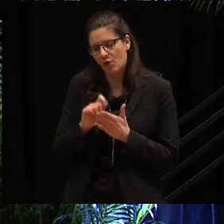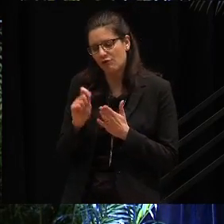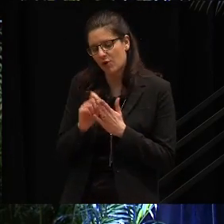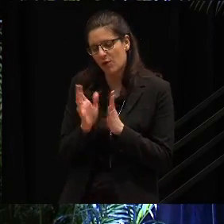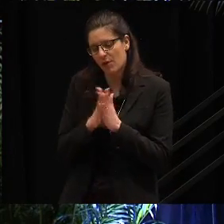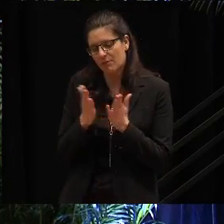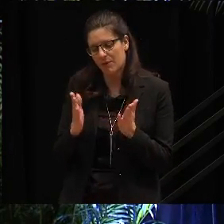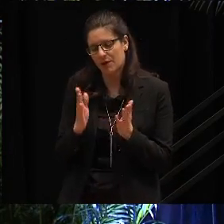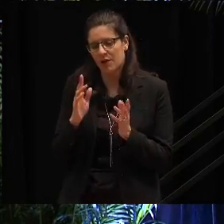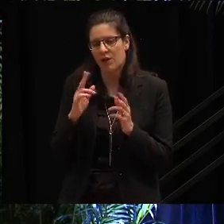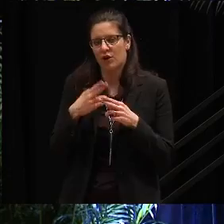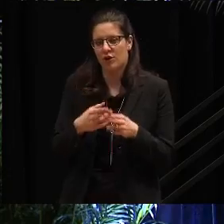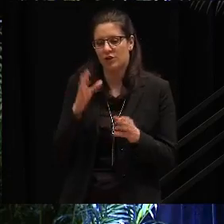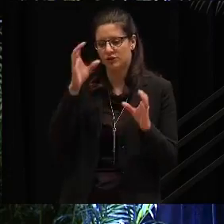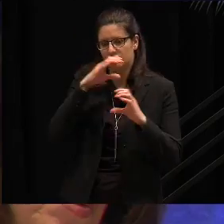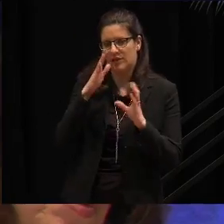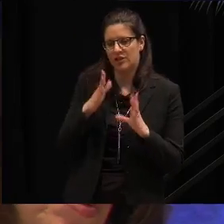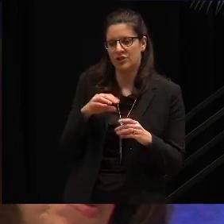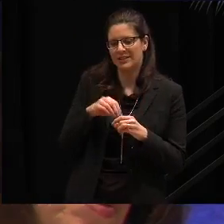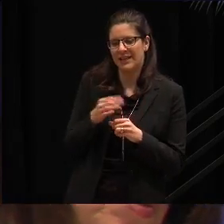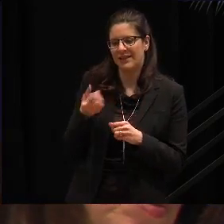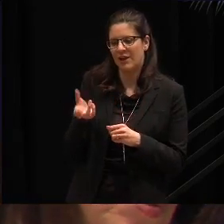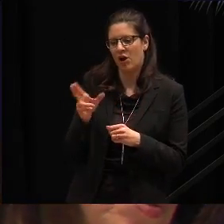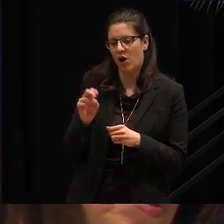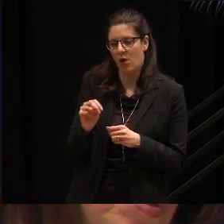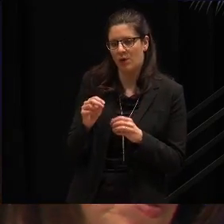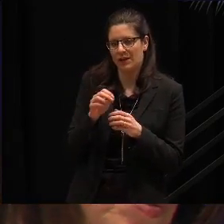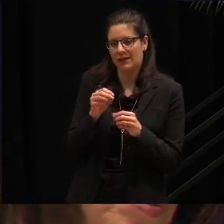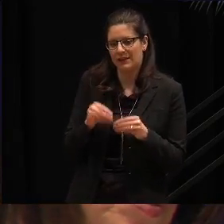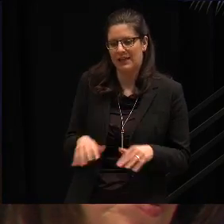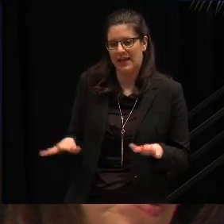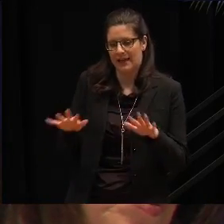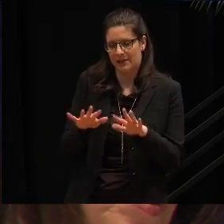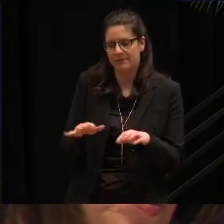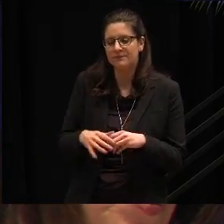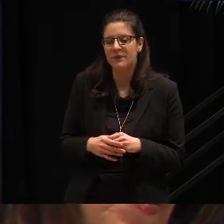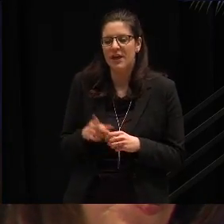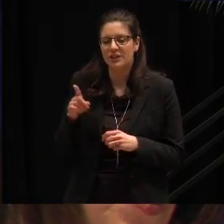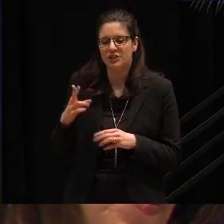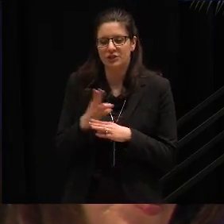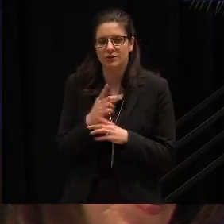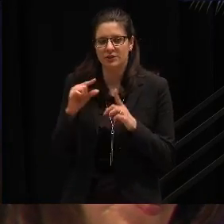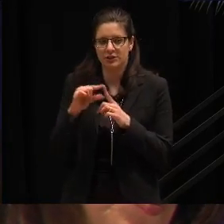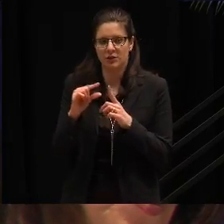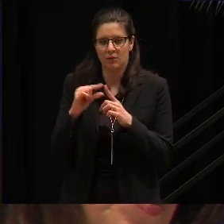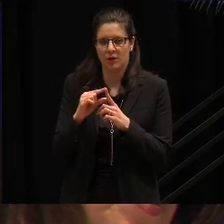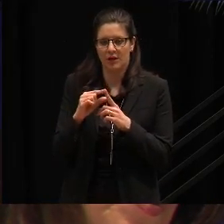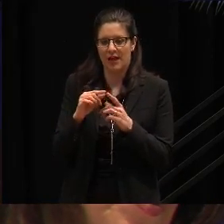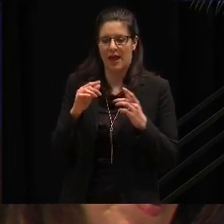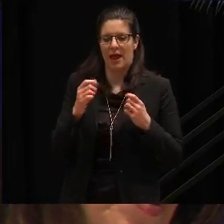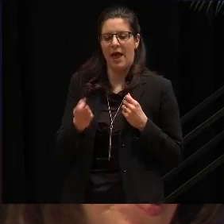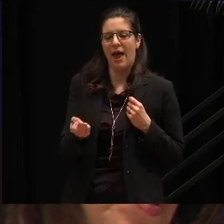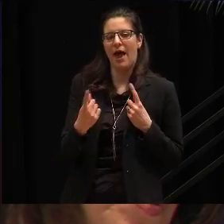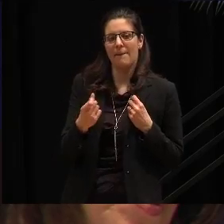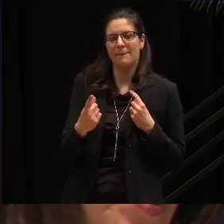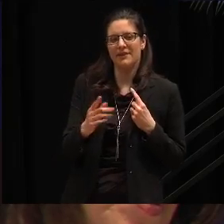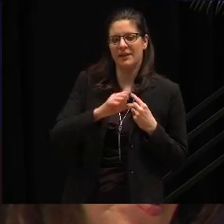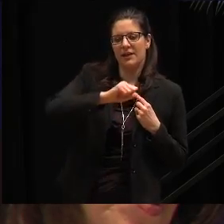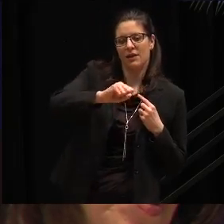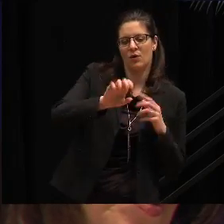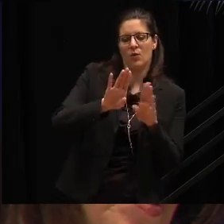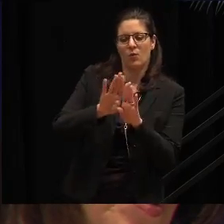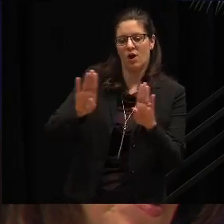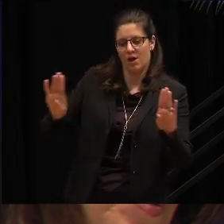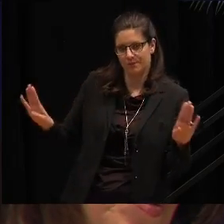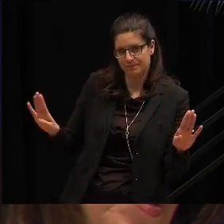trying to understand them from a different perspective. She used the term empathy wall. And she said basically what's happened was, because we've turned